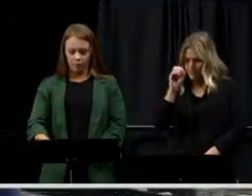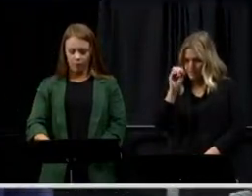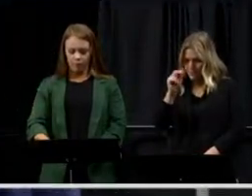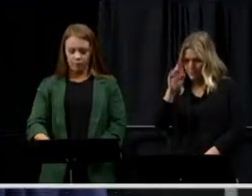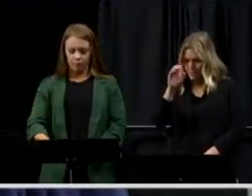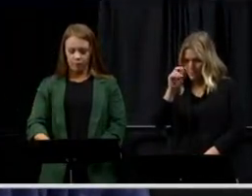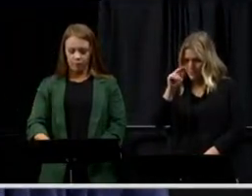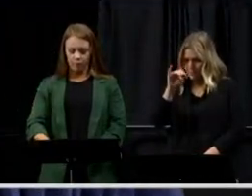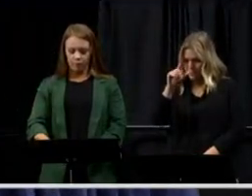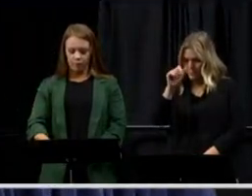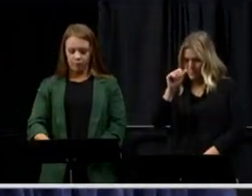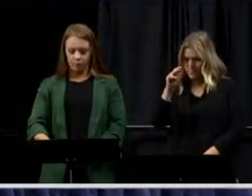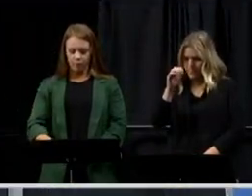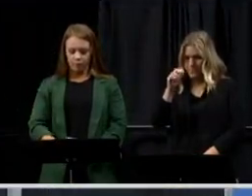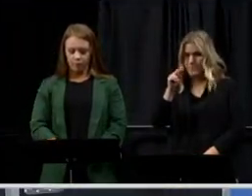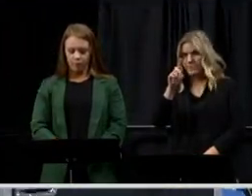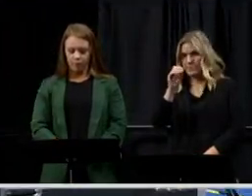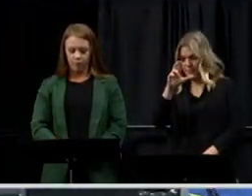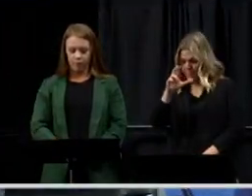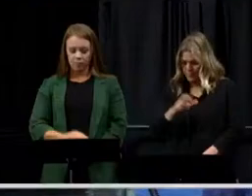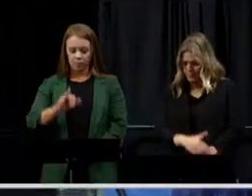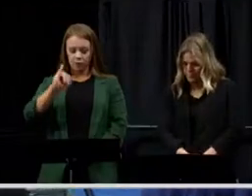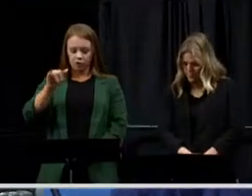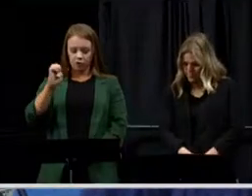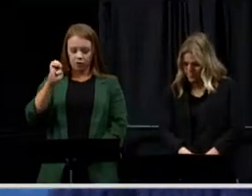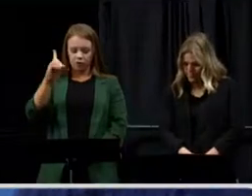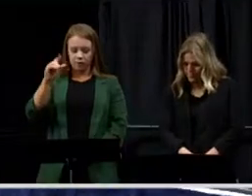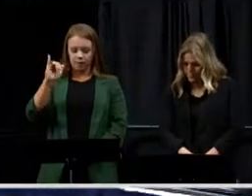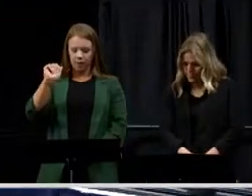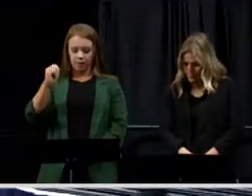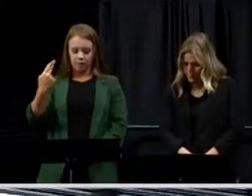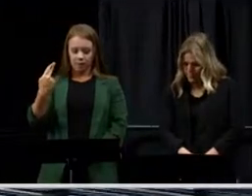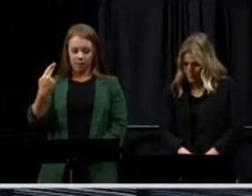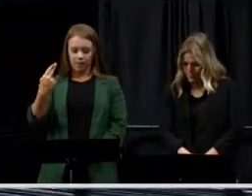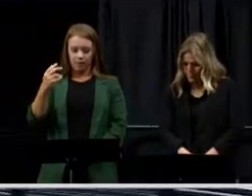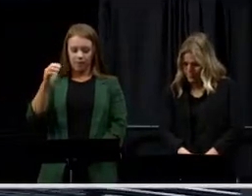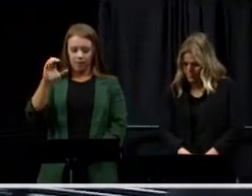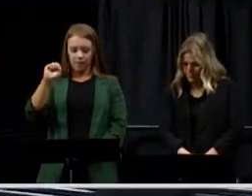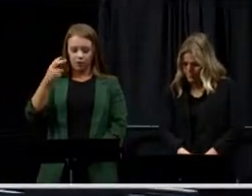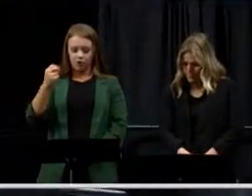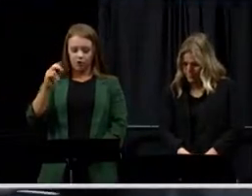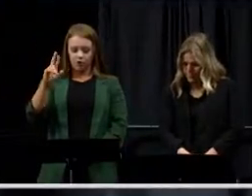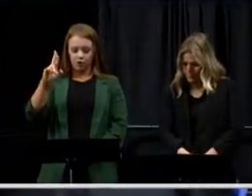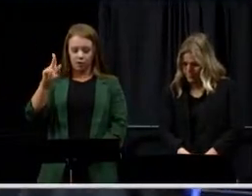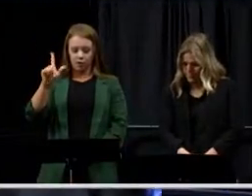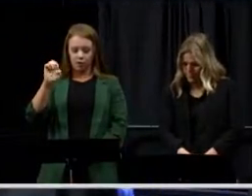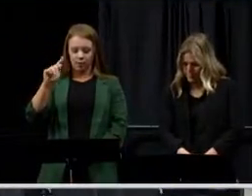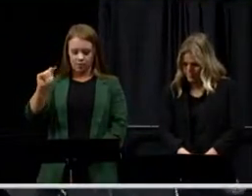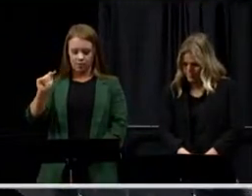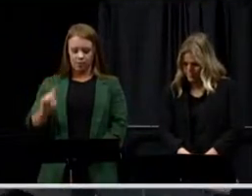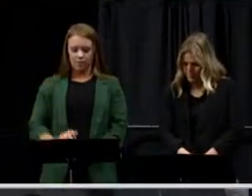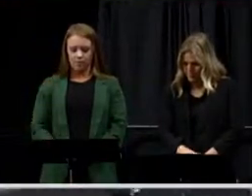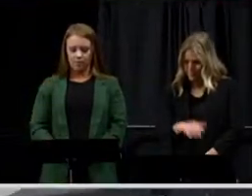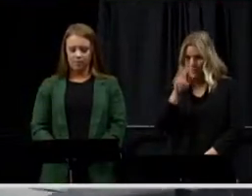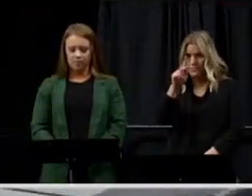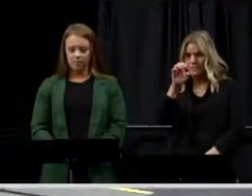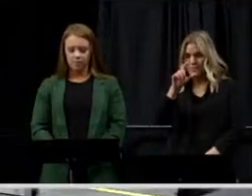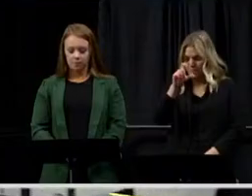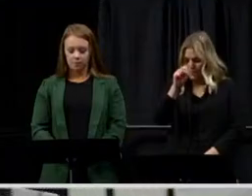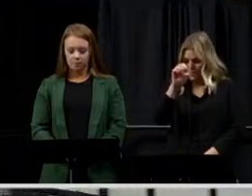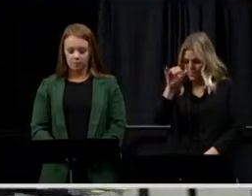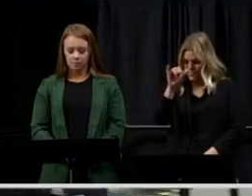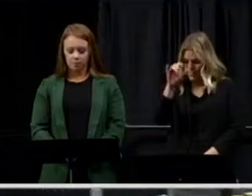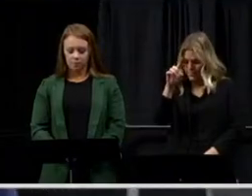Bonilla Mondono. Jediah Malik Darnell Allison Sharklet. Kelsey